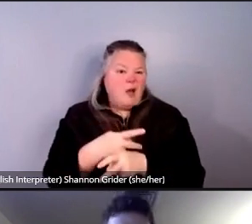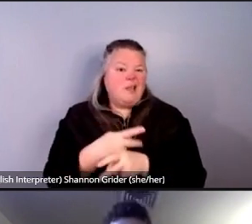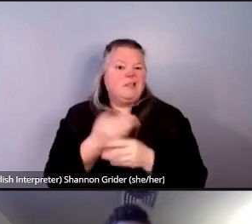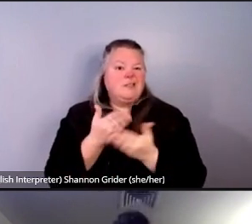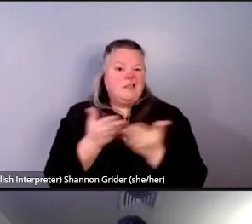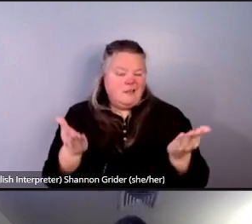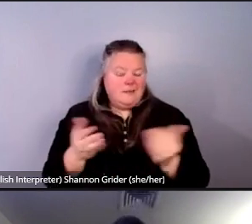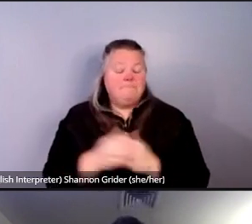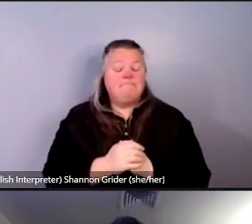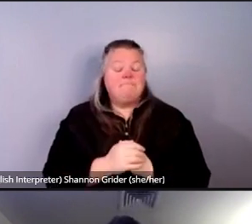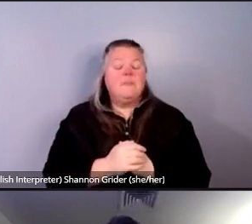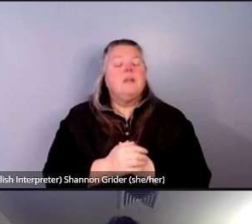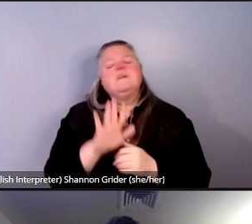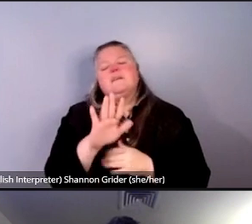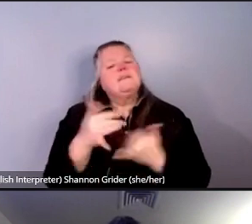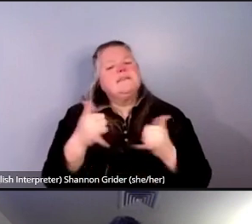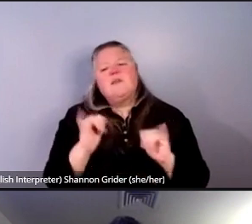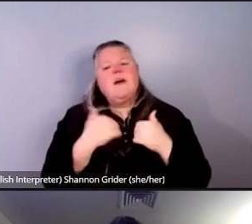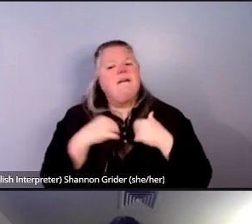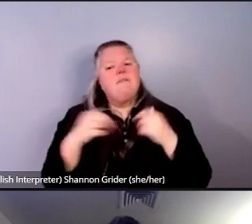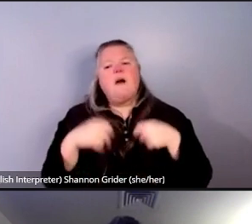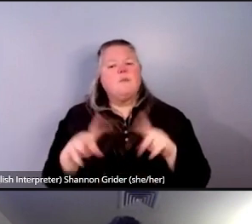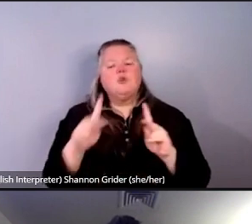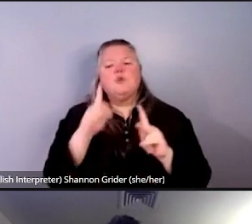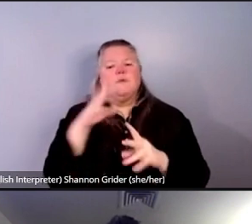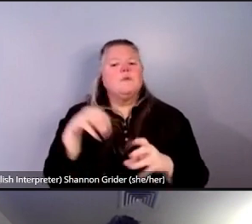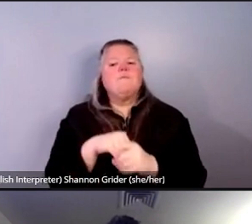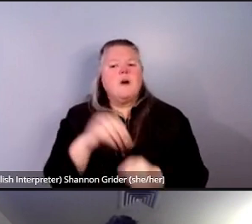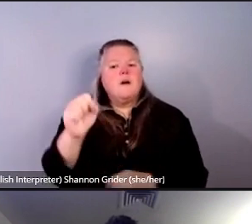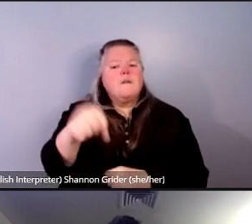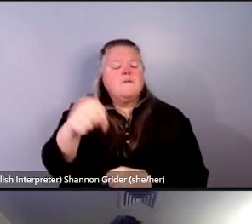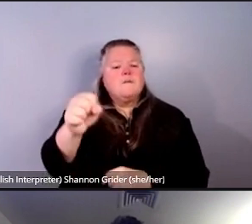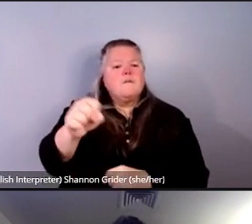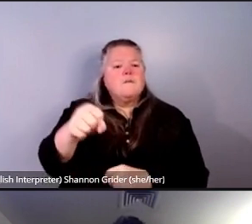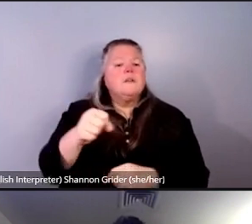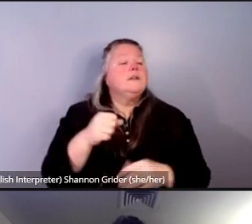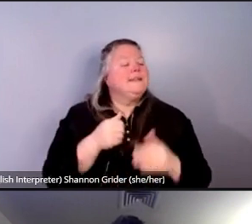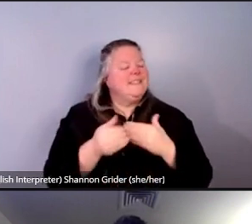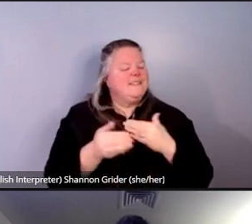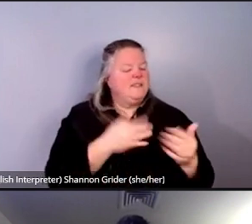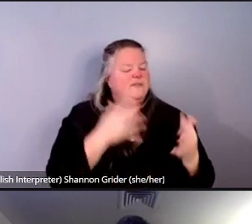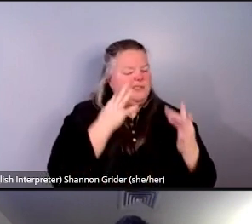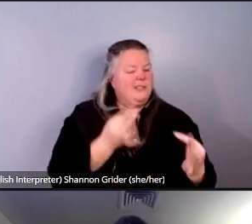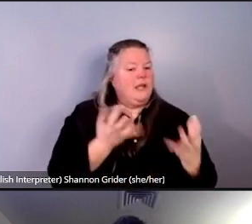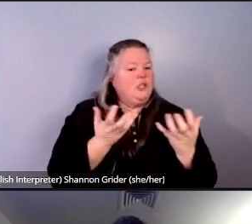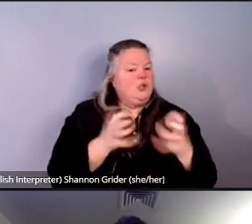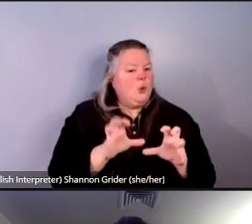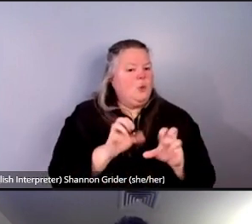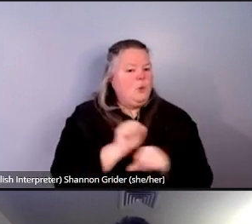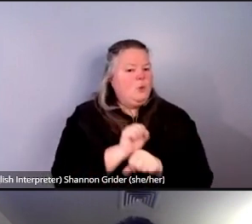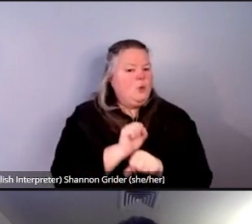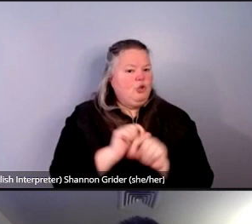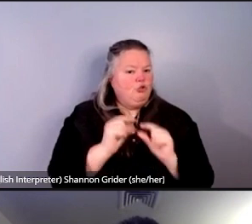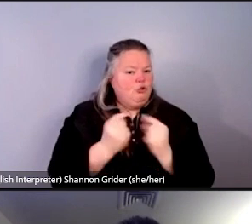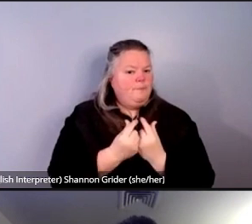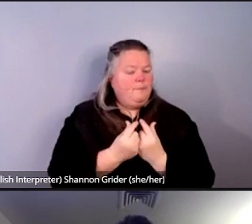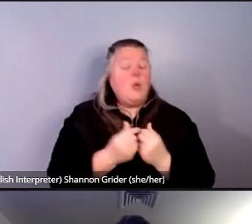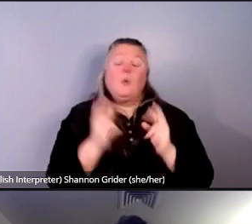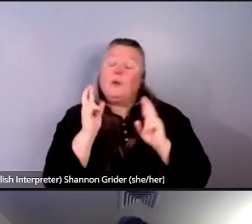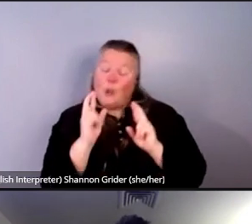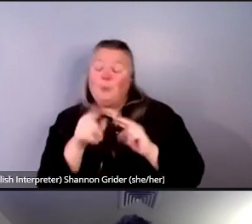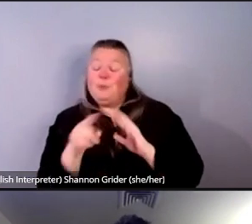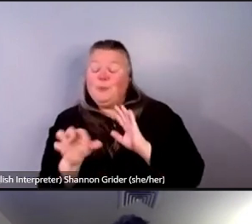group. So there's still an opportunity to be involved, even if you choose not to do a work group. We hope you do,